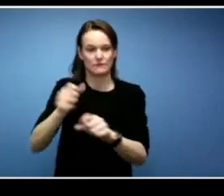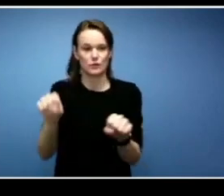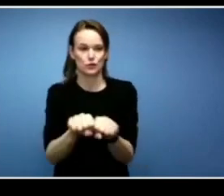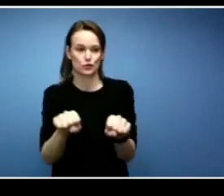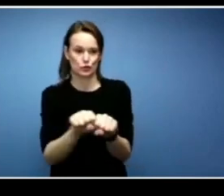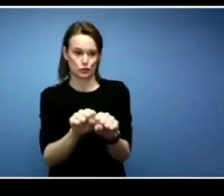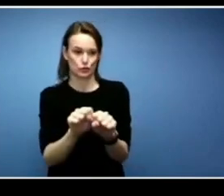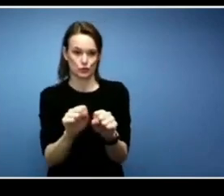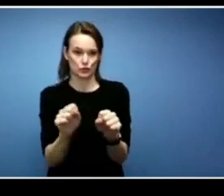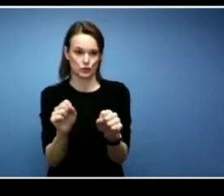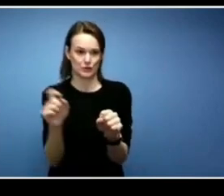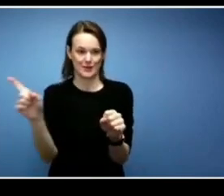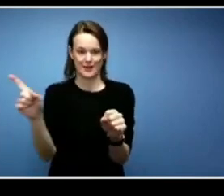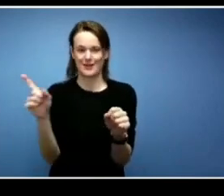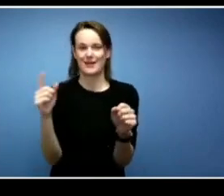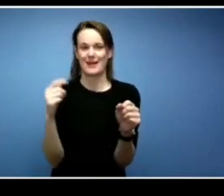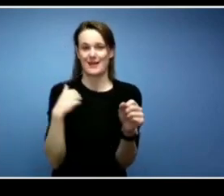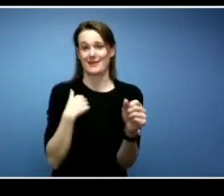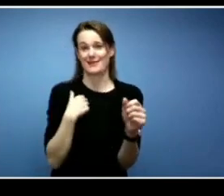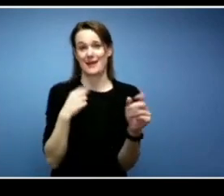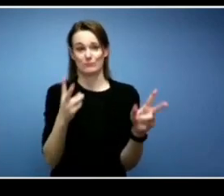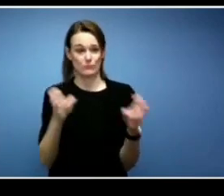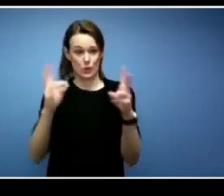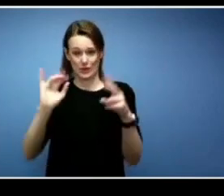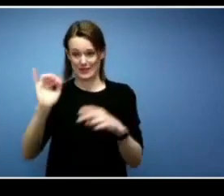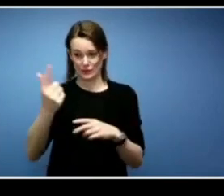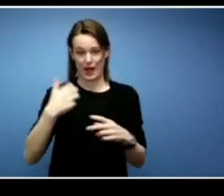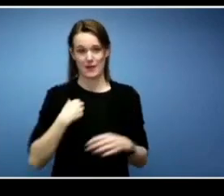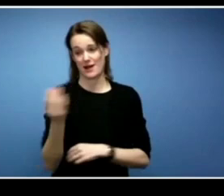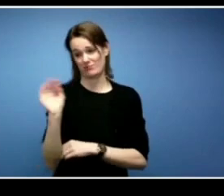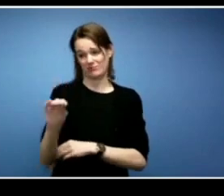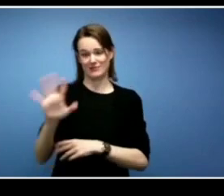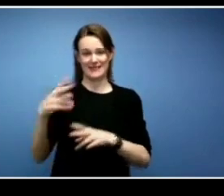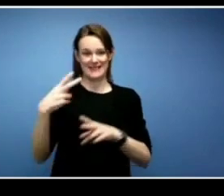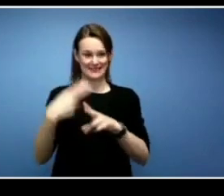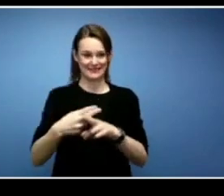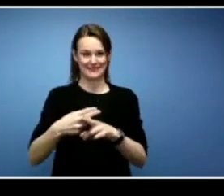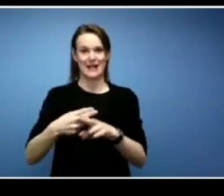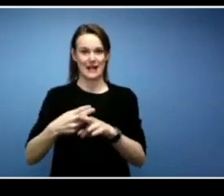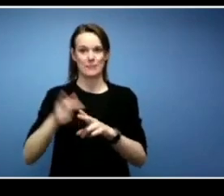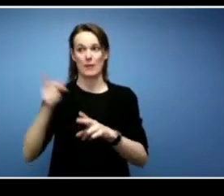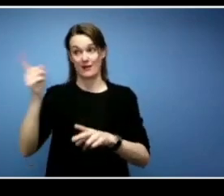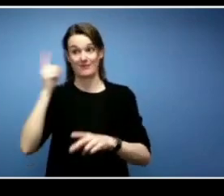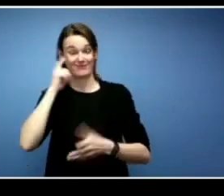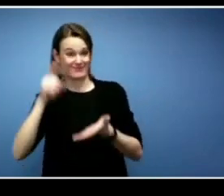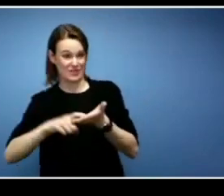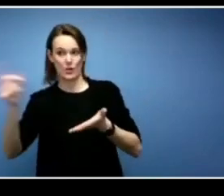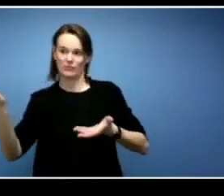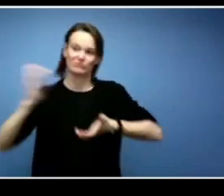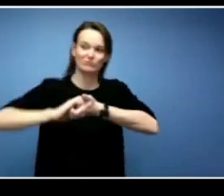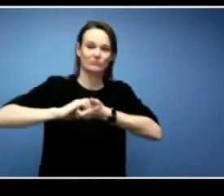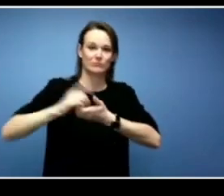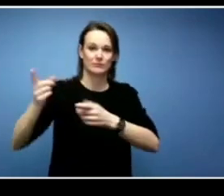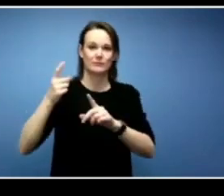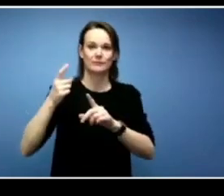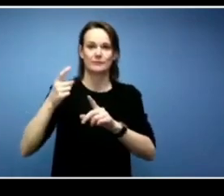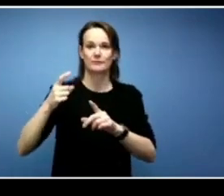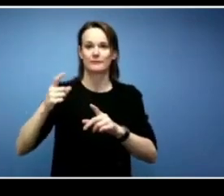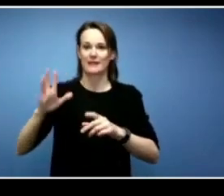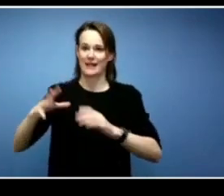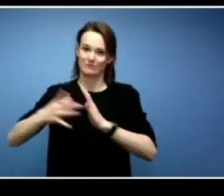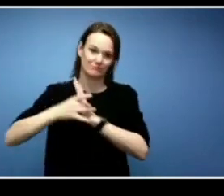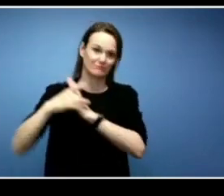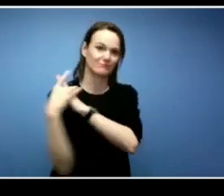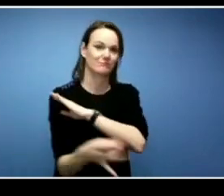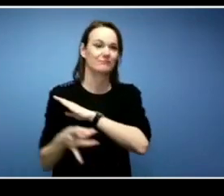me. I tagged him in a post, and he's like, "Man, you're hard. Do you have a mentor?" So he was pretty much my mentor. He lives in LA right now. And so he's been mentoring me